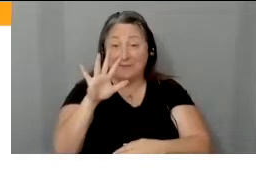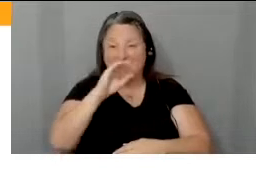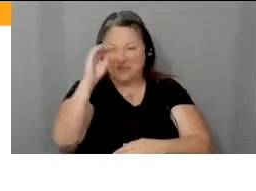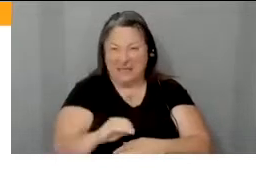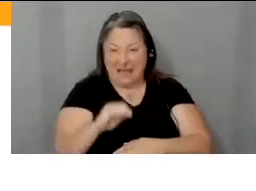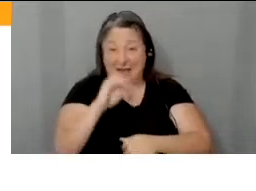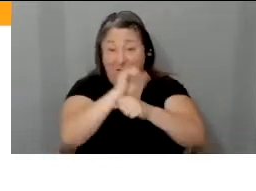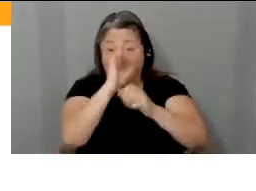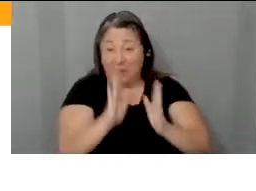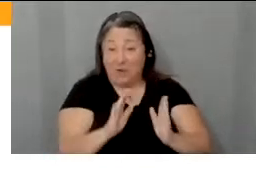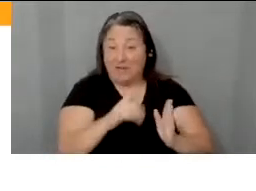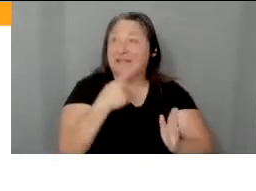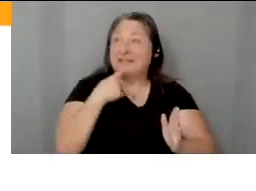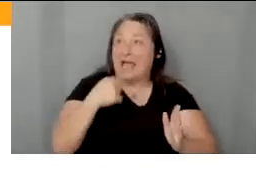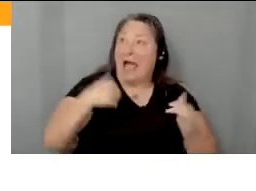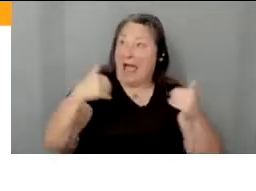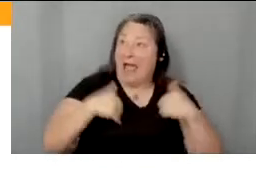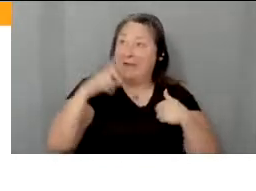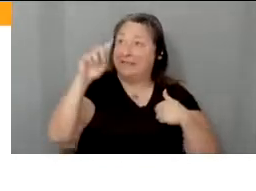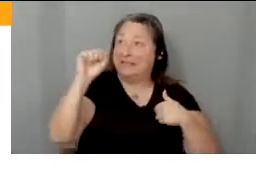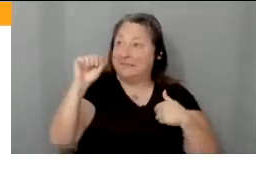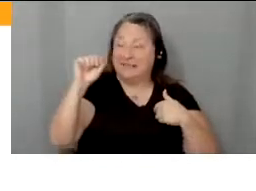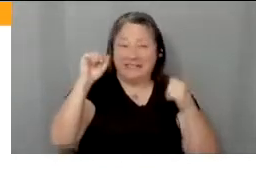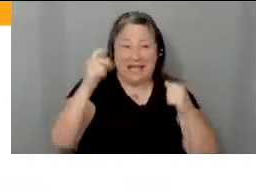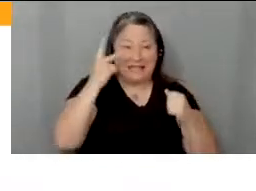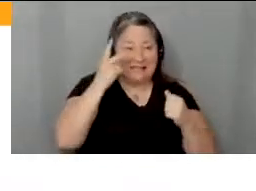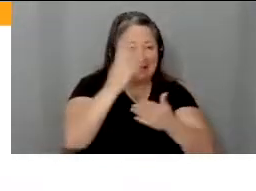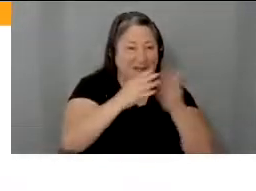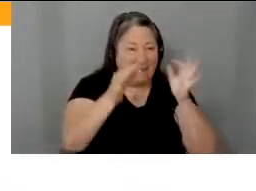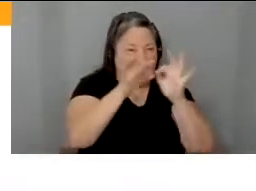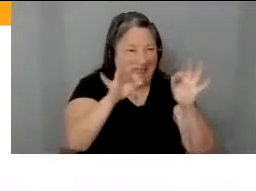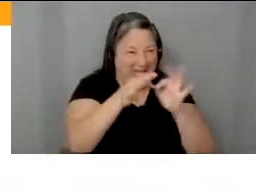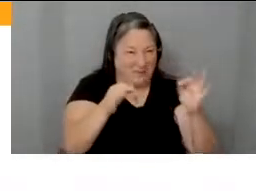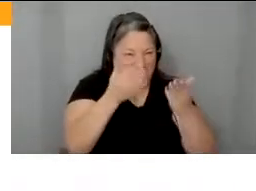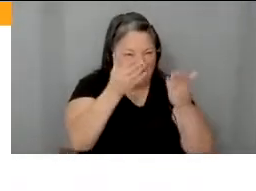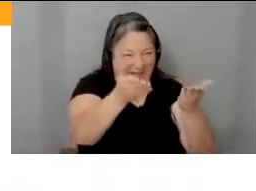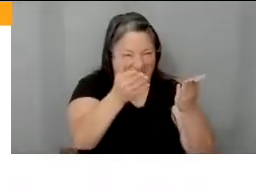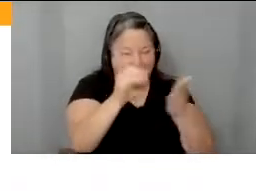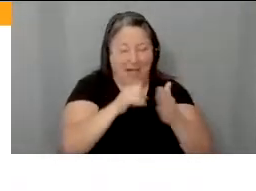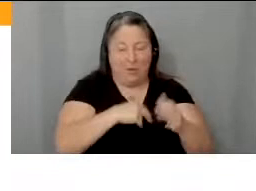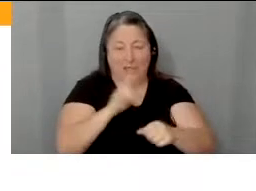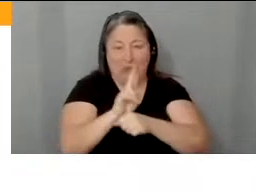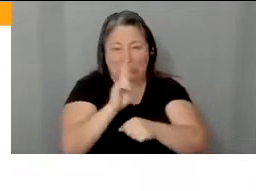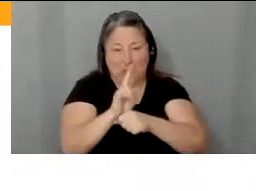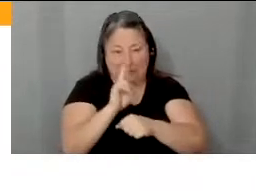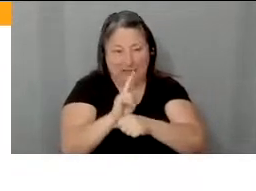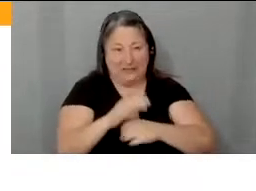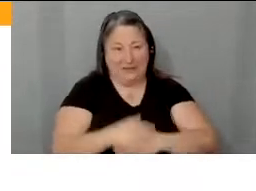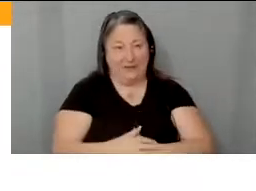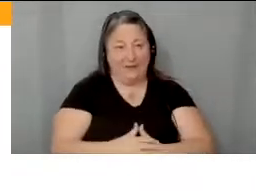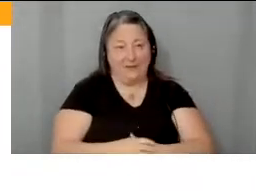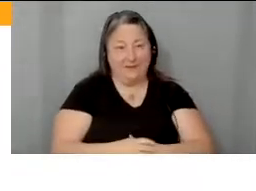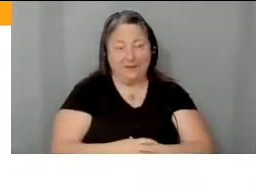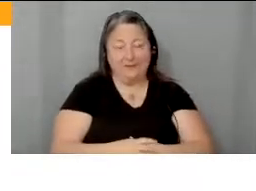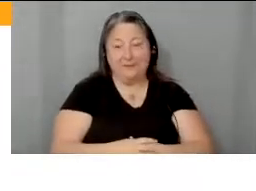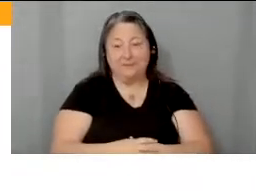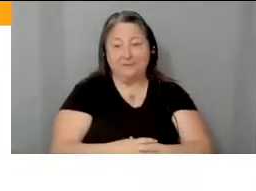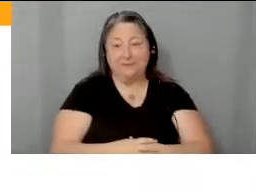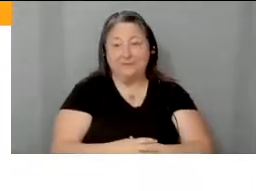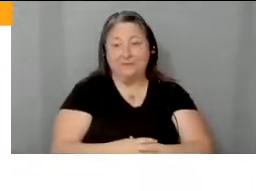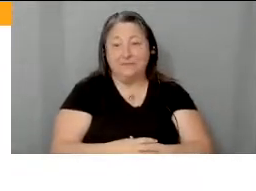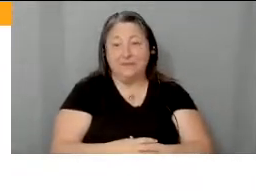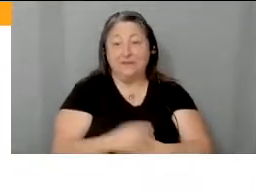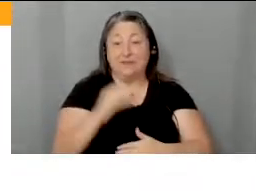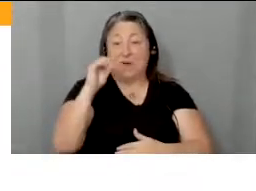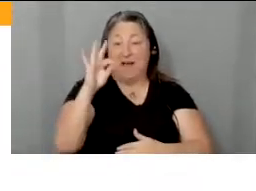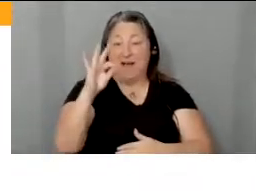answered that they have a disability, and you can see some of the language in there that we used. And of those, so of the